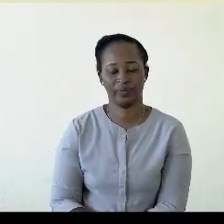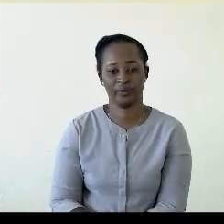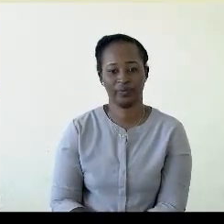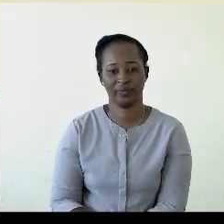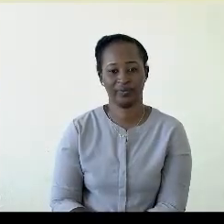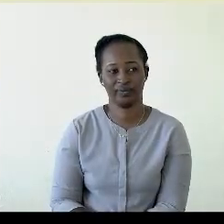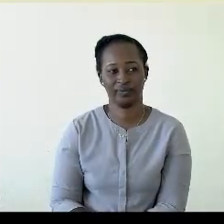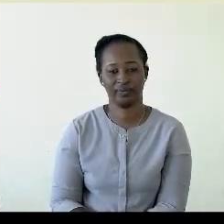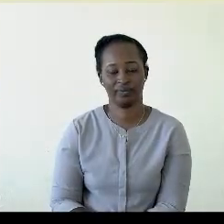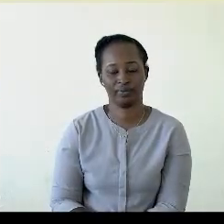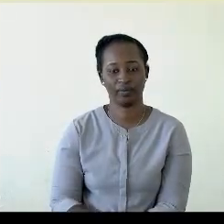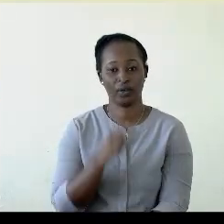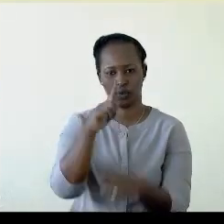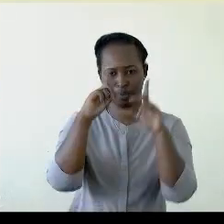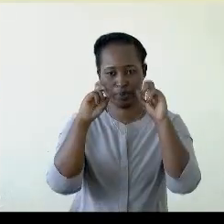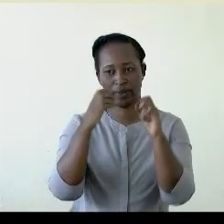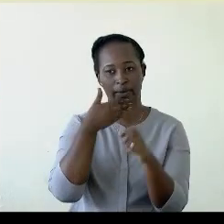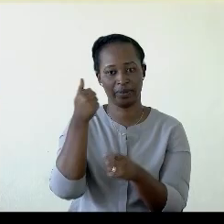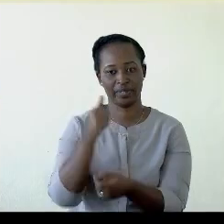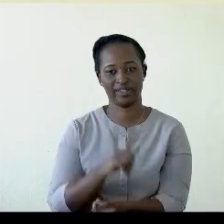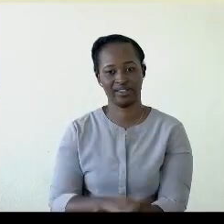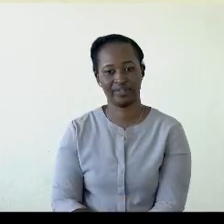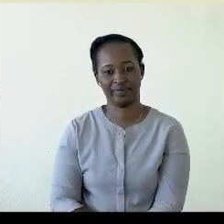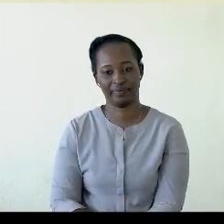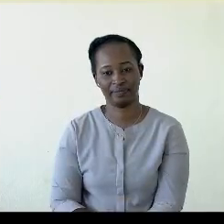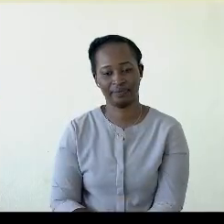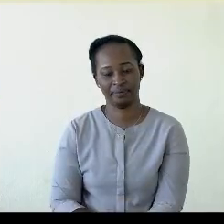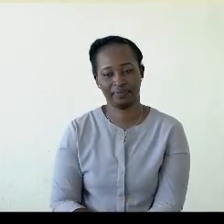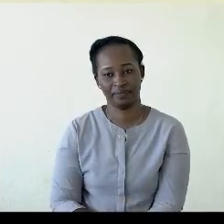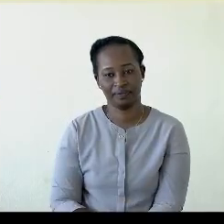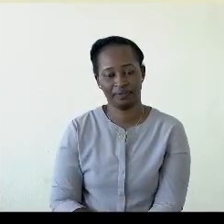Okay? So you take the picture.